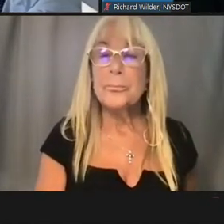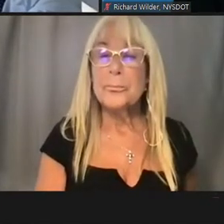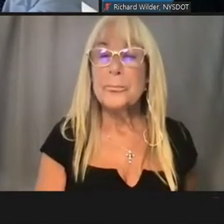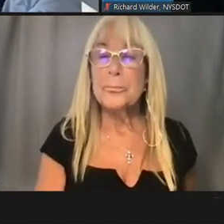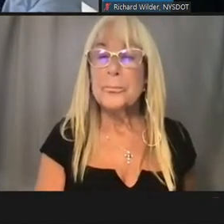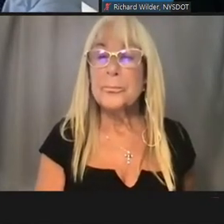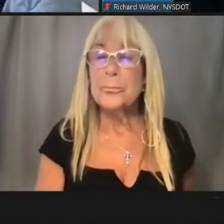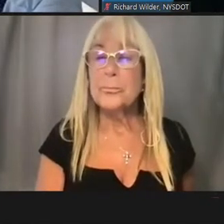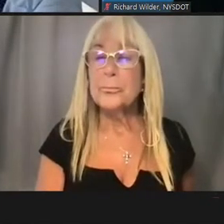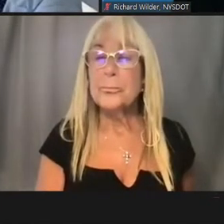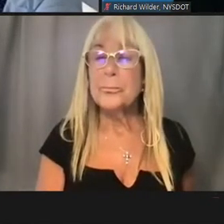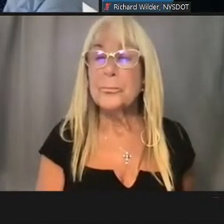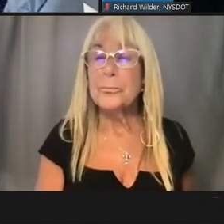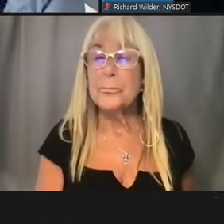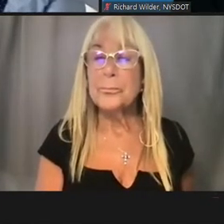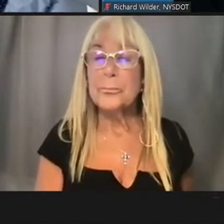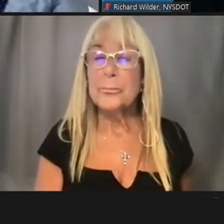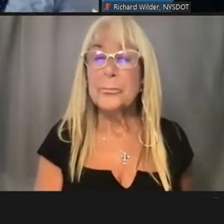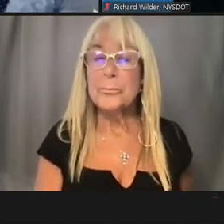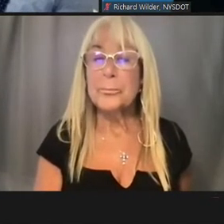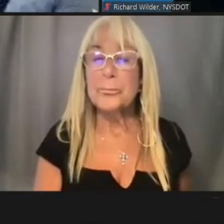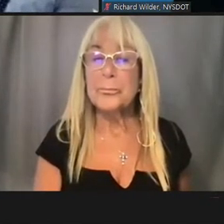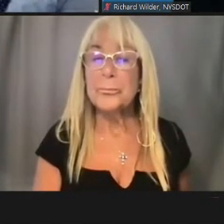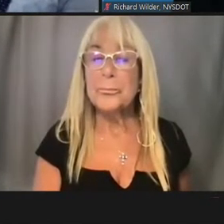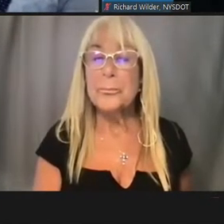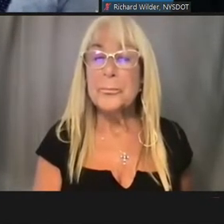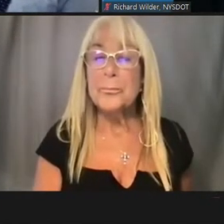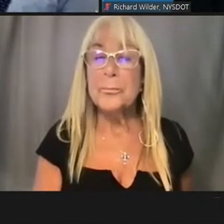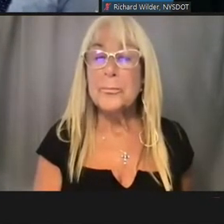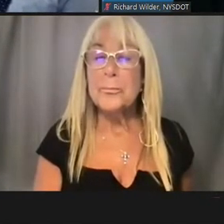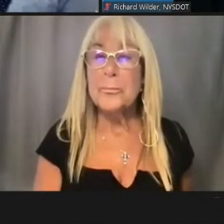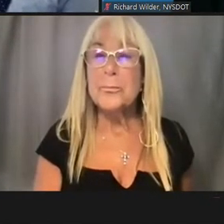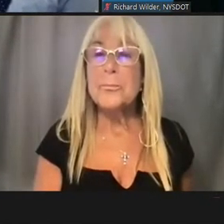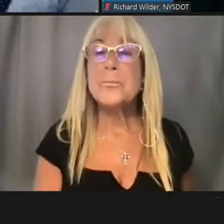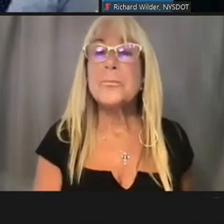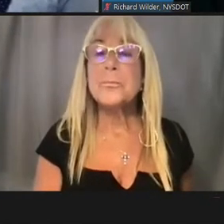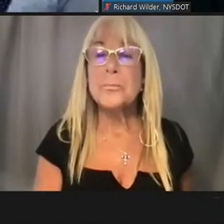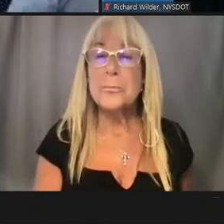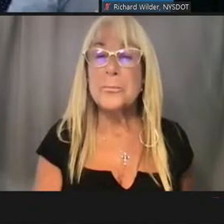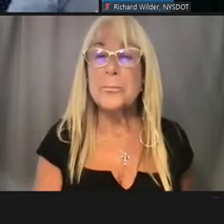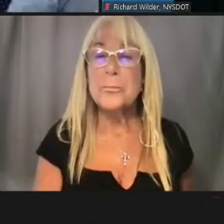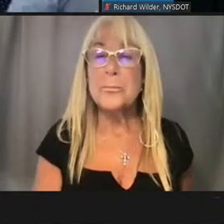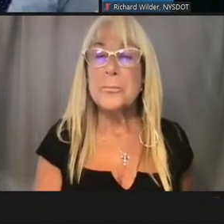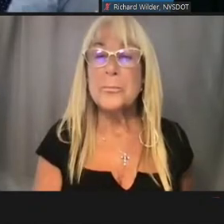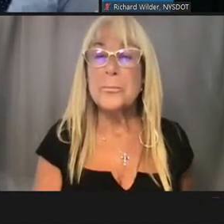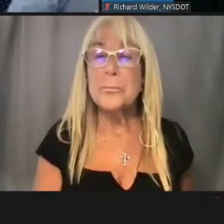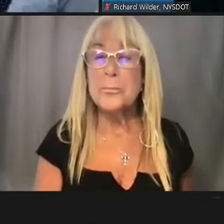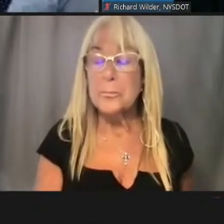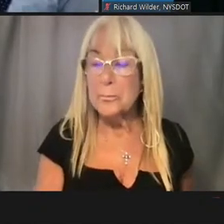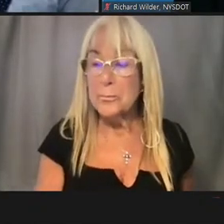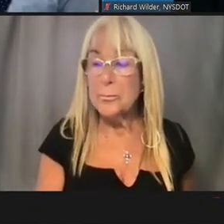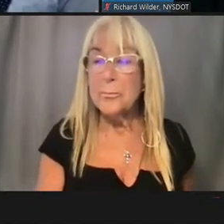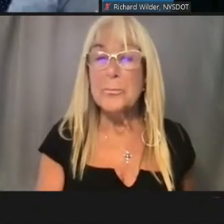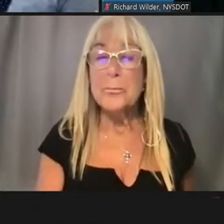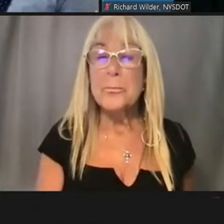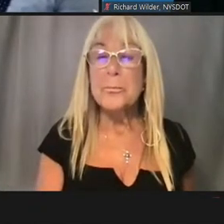hello good evening good morning can you hear me we can hear you okay